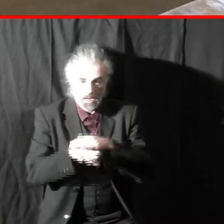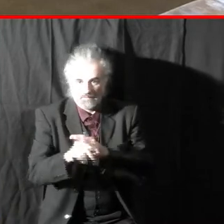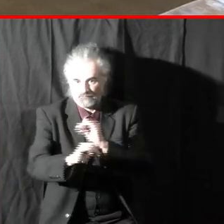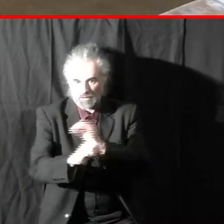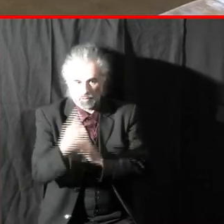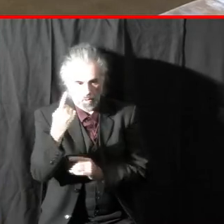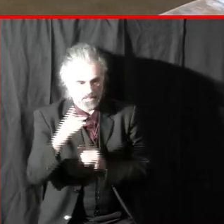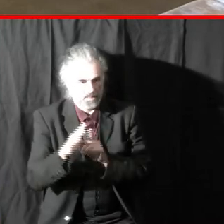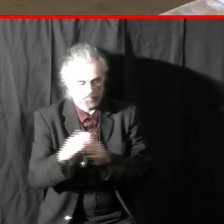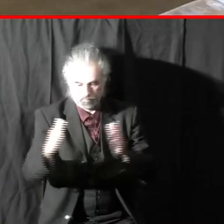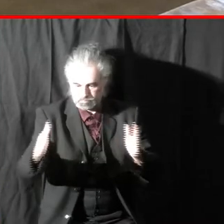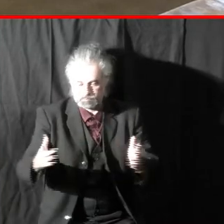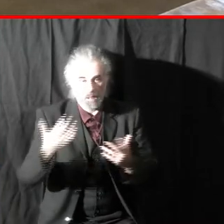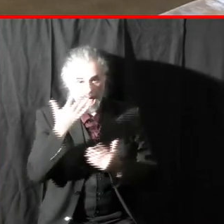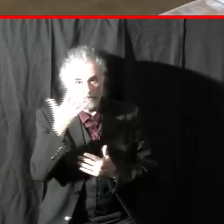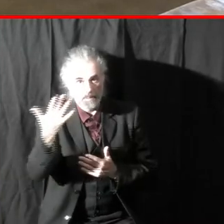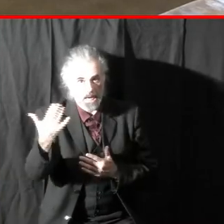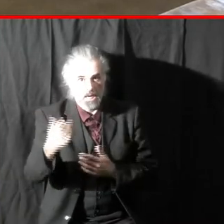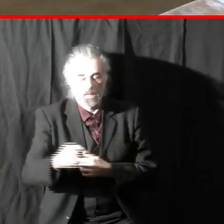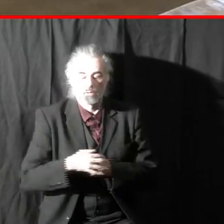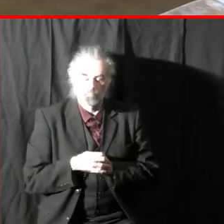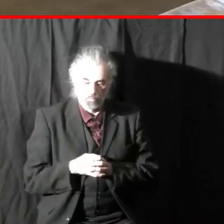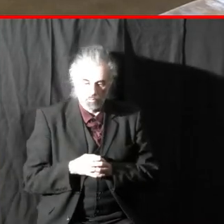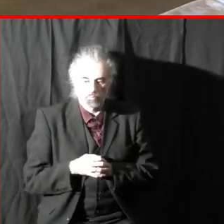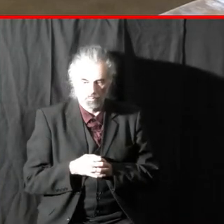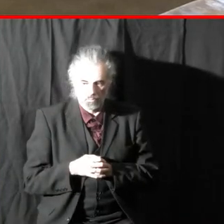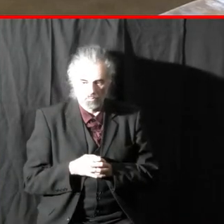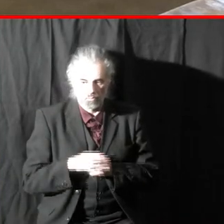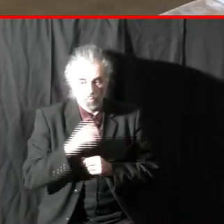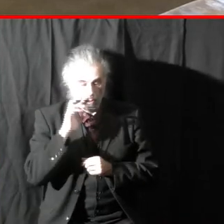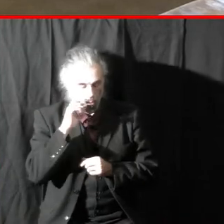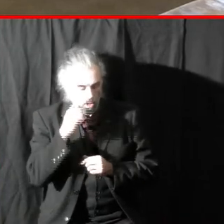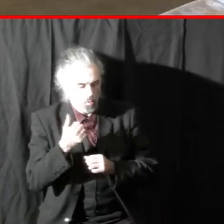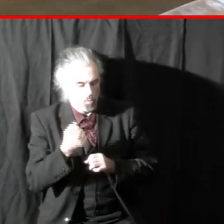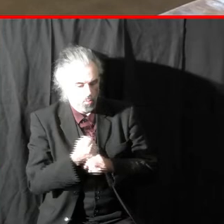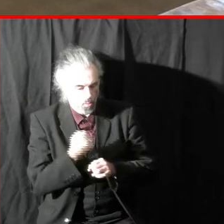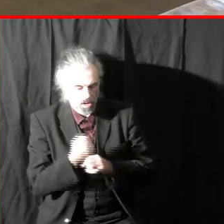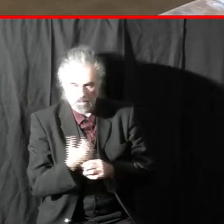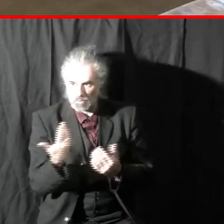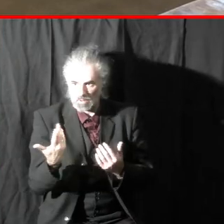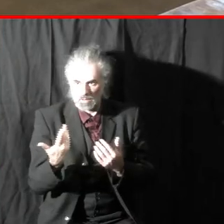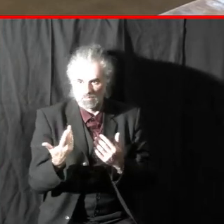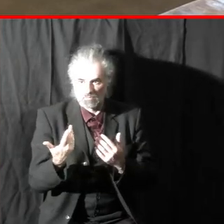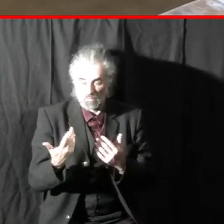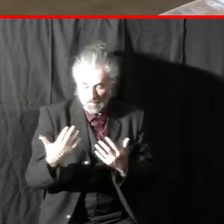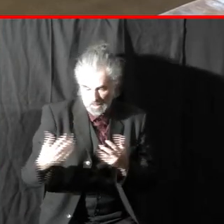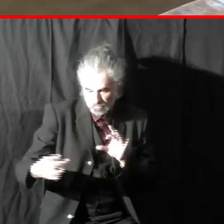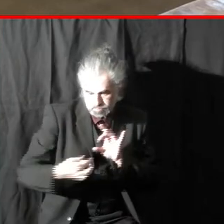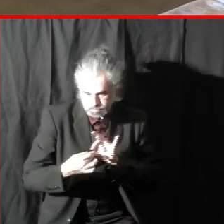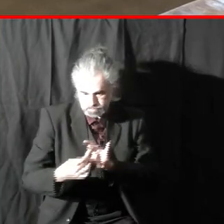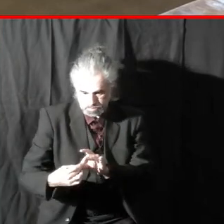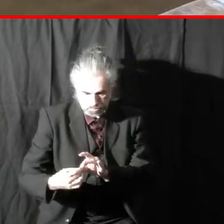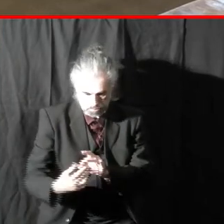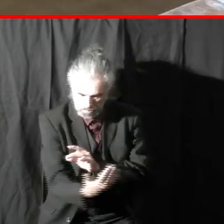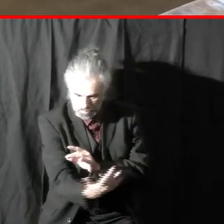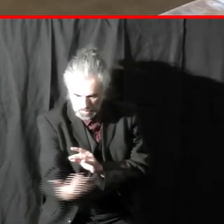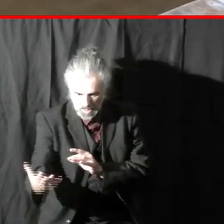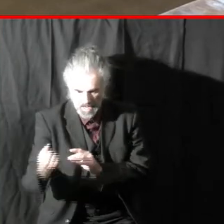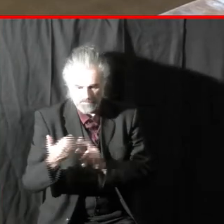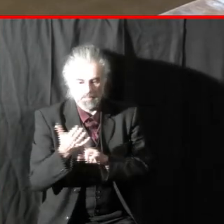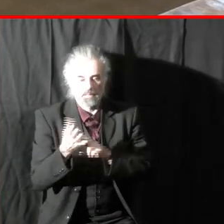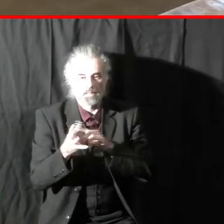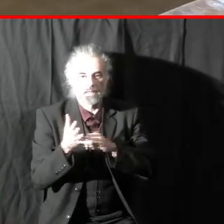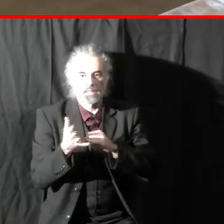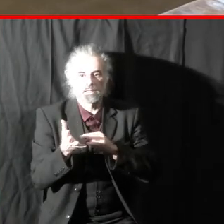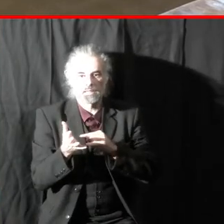how many of them would produce a nastoid? So actually talk about the numbers of things that